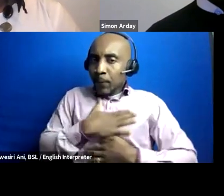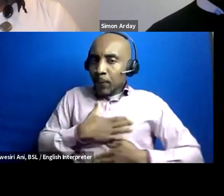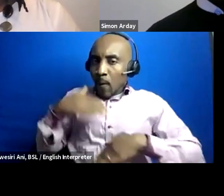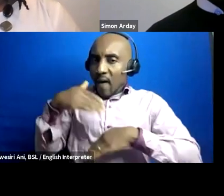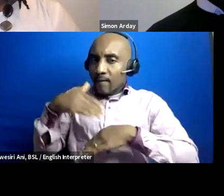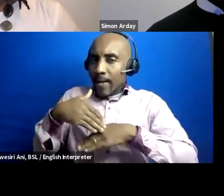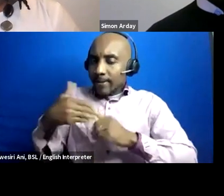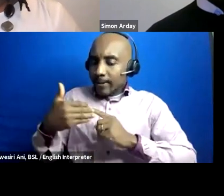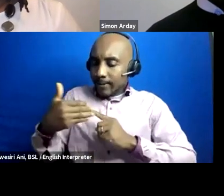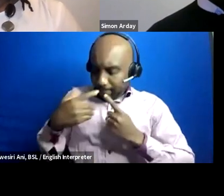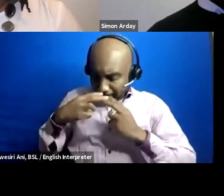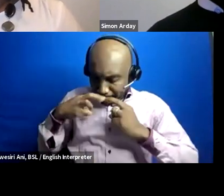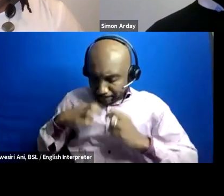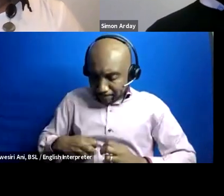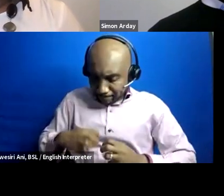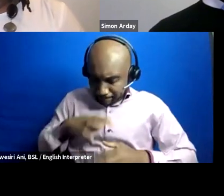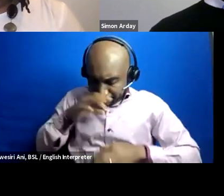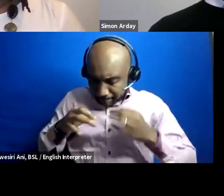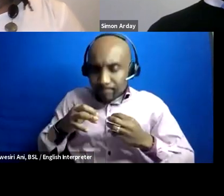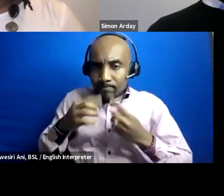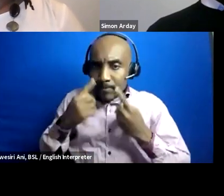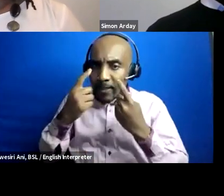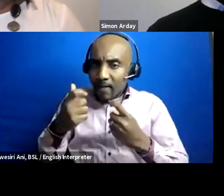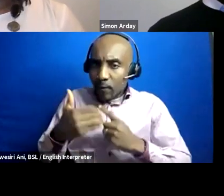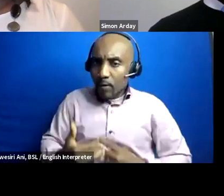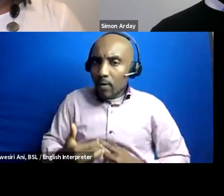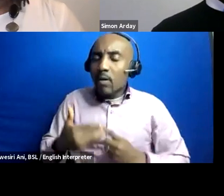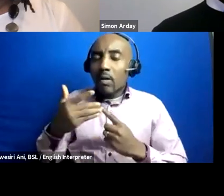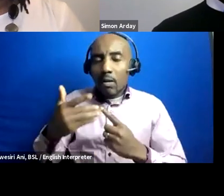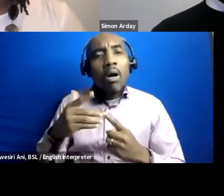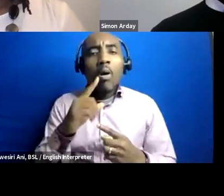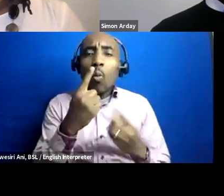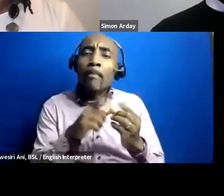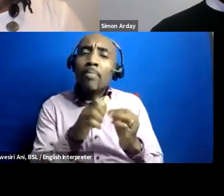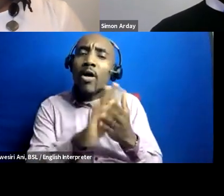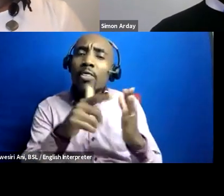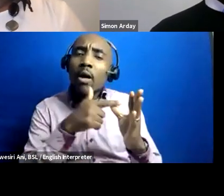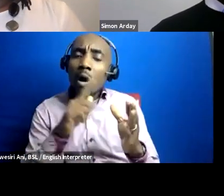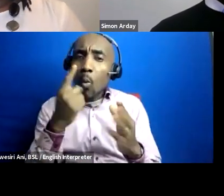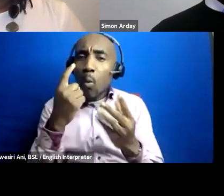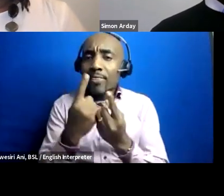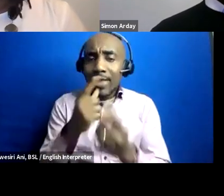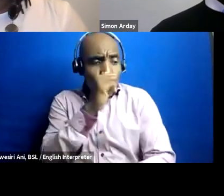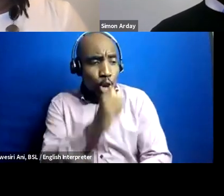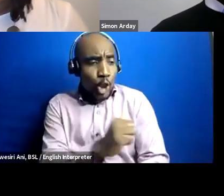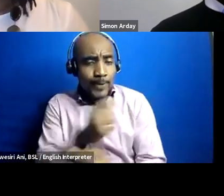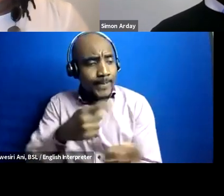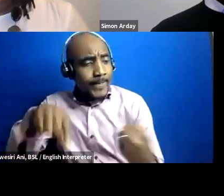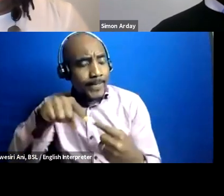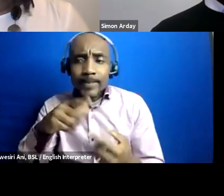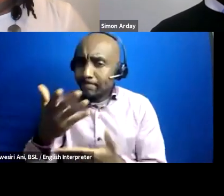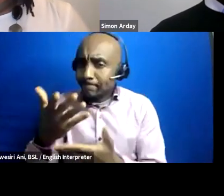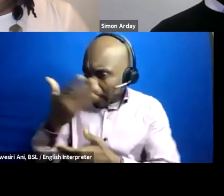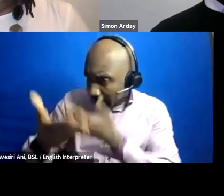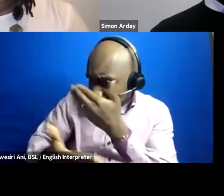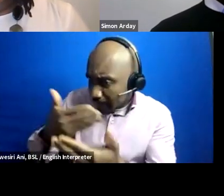Definitely. And I think one thing I always say to nurses that I work with is, when you are dealing with family